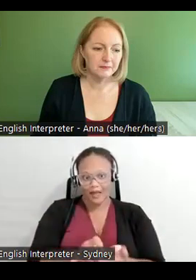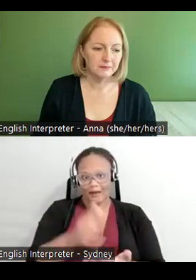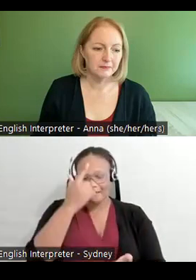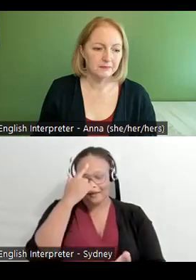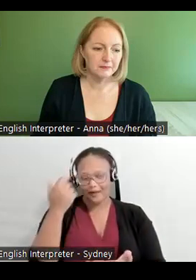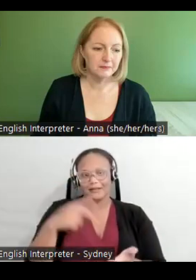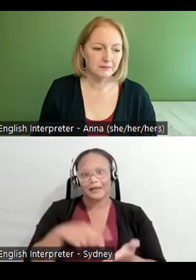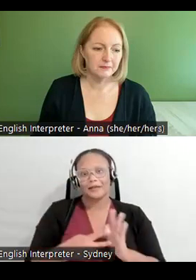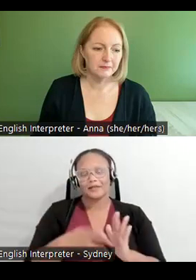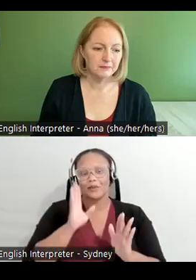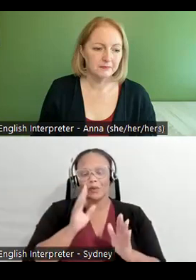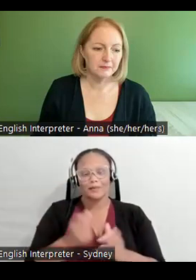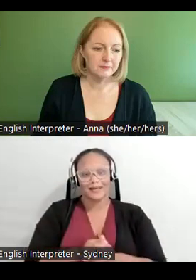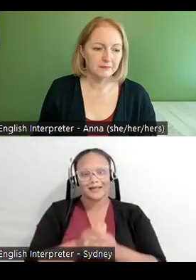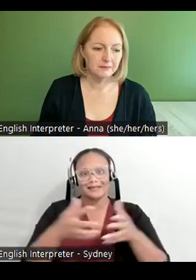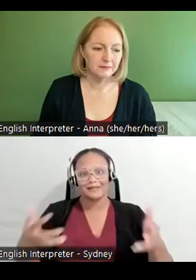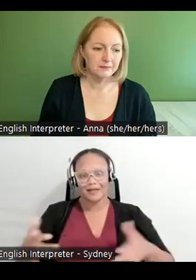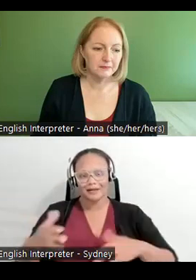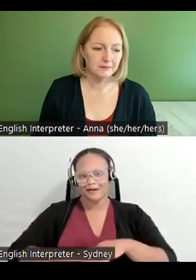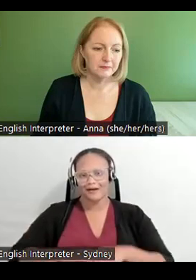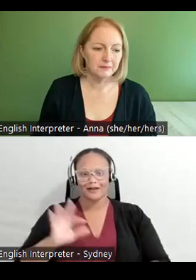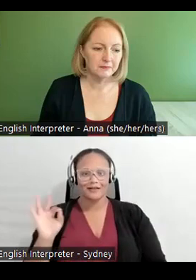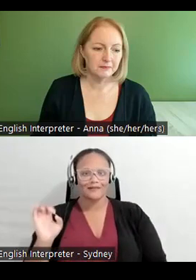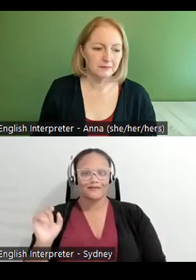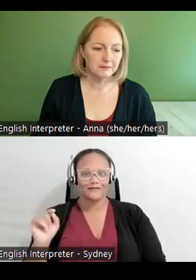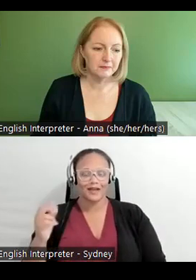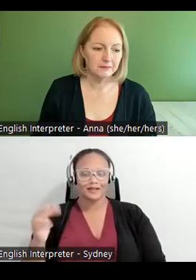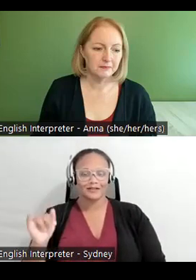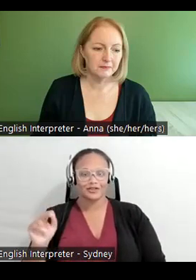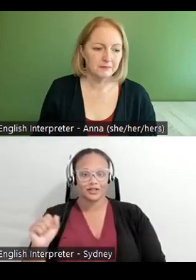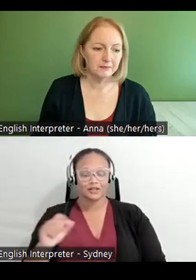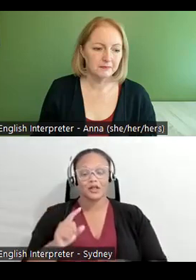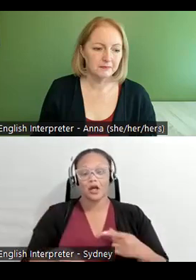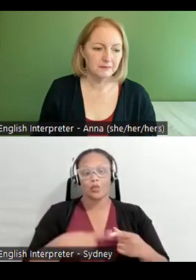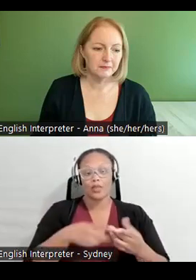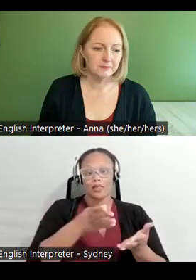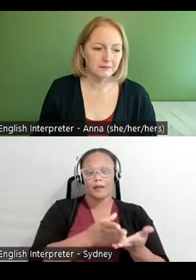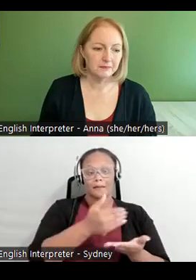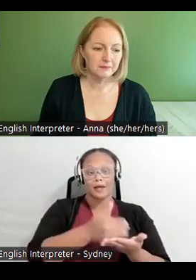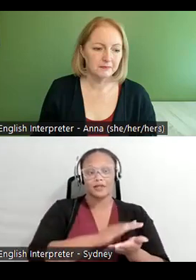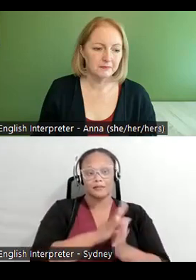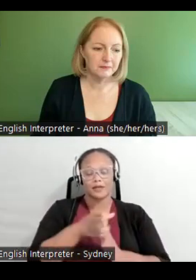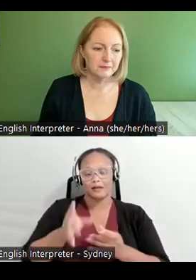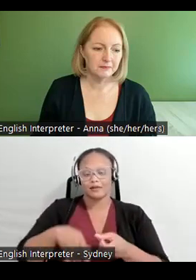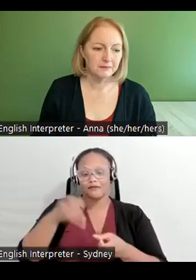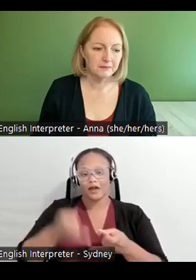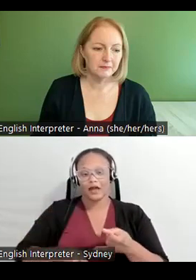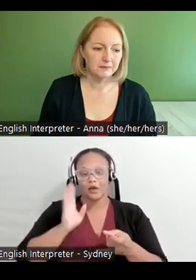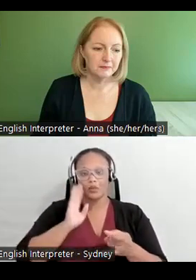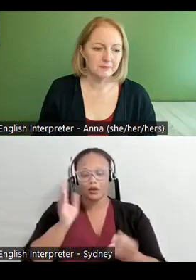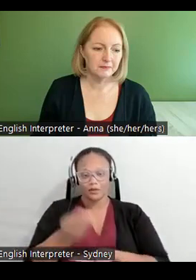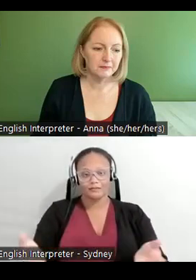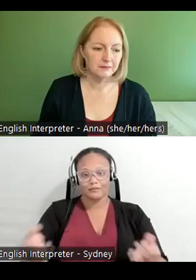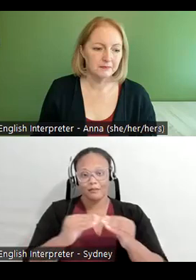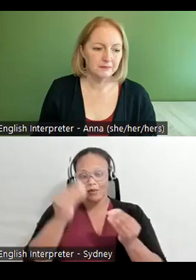that. As we get the budget finalized, we will be providing more information in regards to whether there is